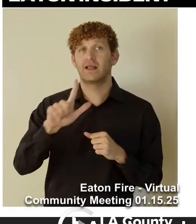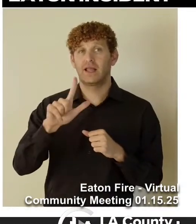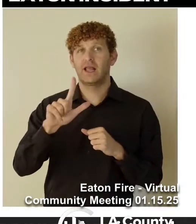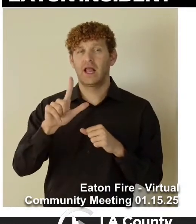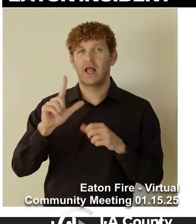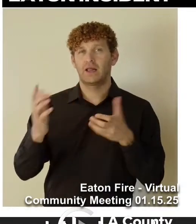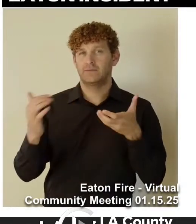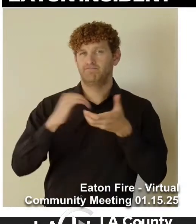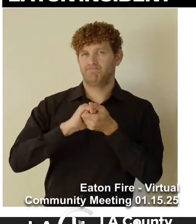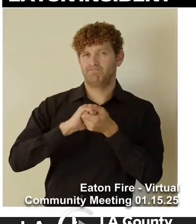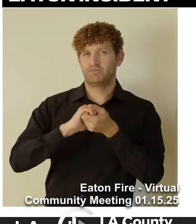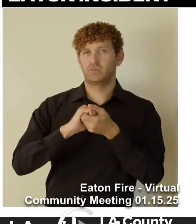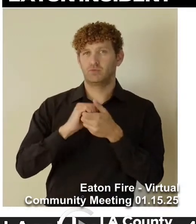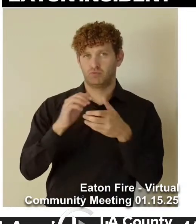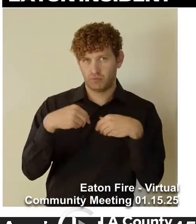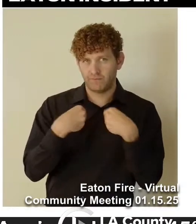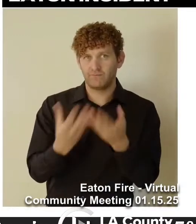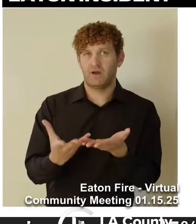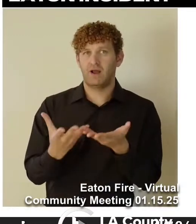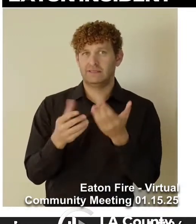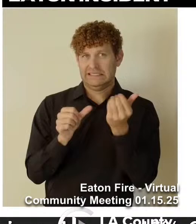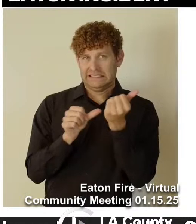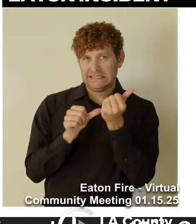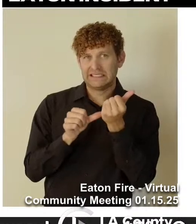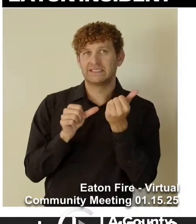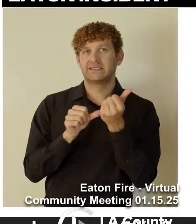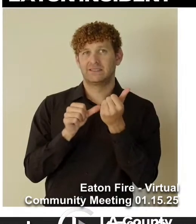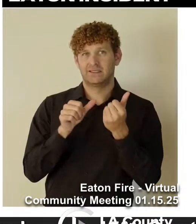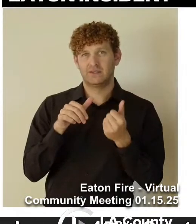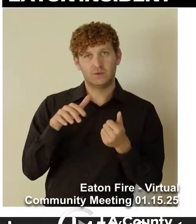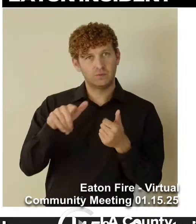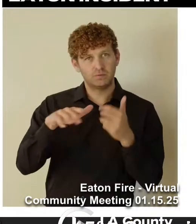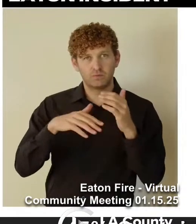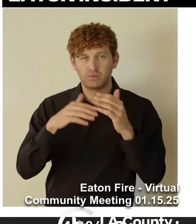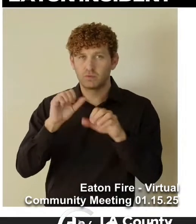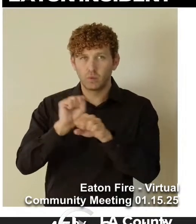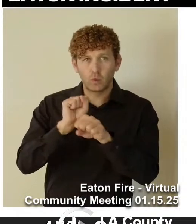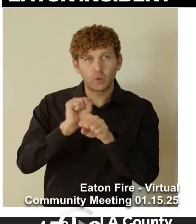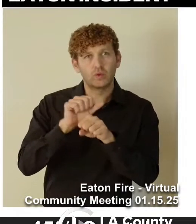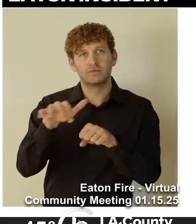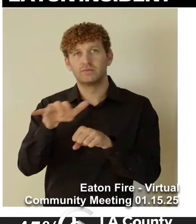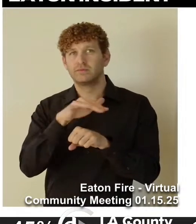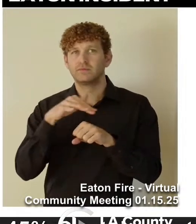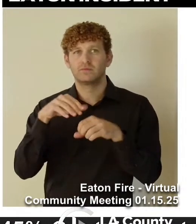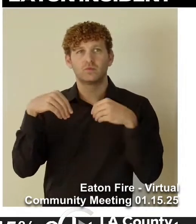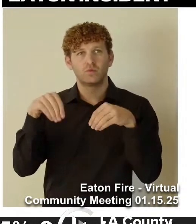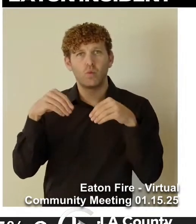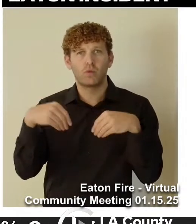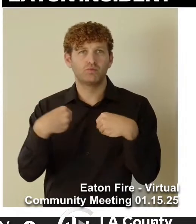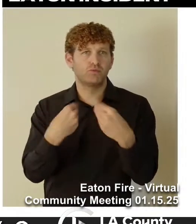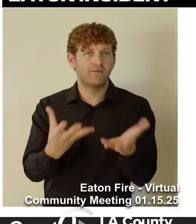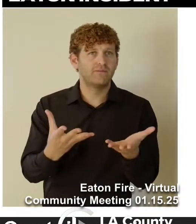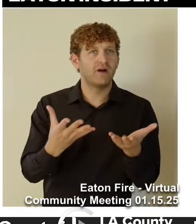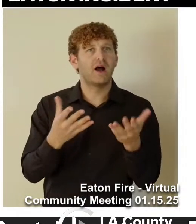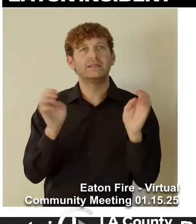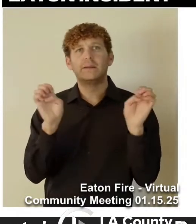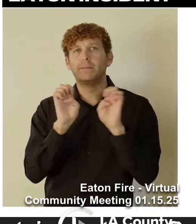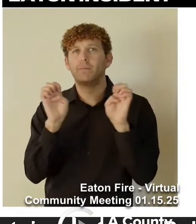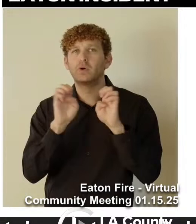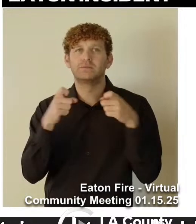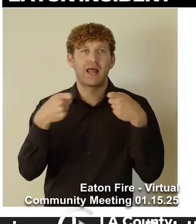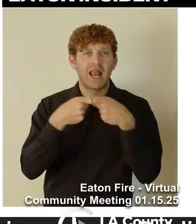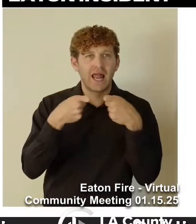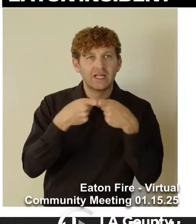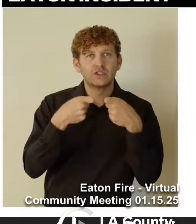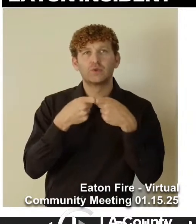assistance to its affected retail agencies. Metropolitan is providing emergency generator support, fueling, and